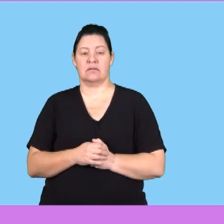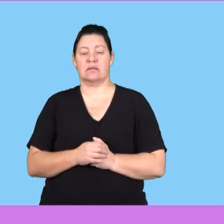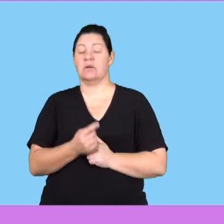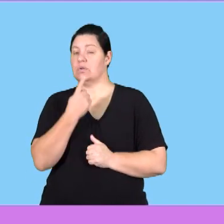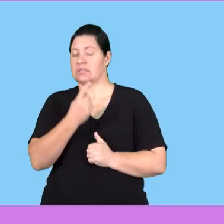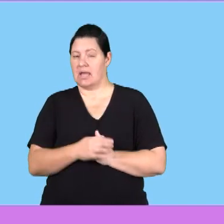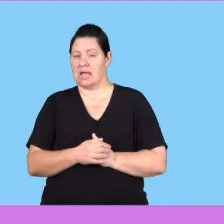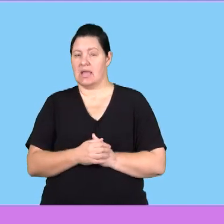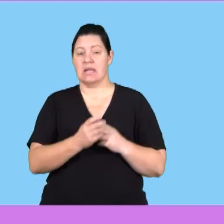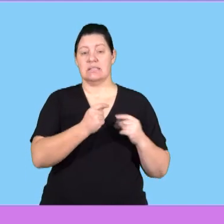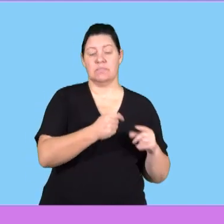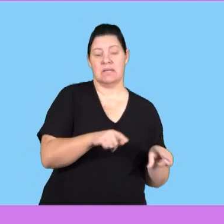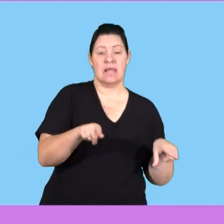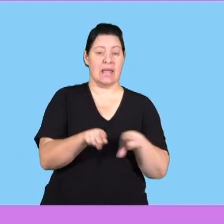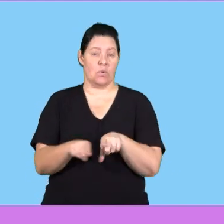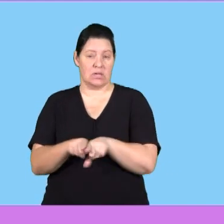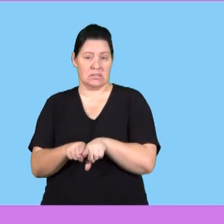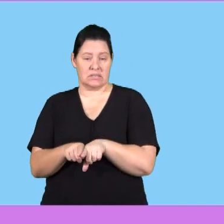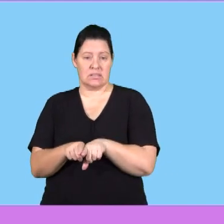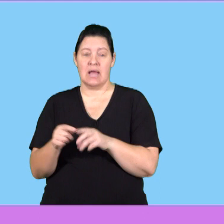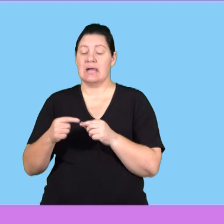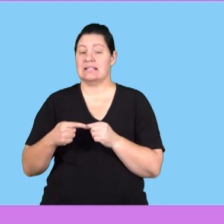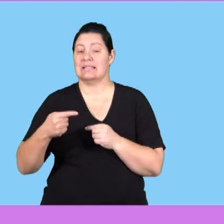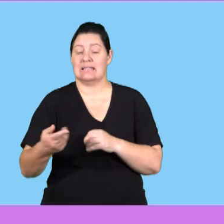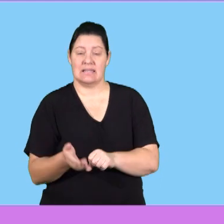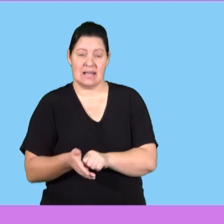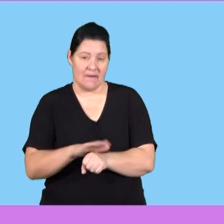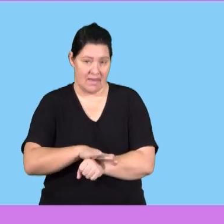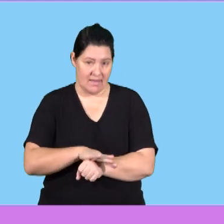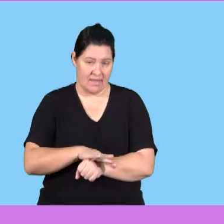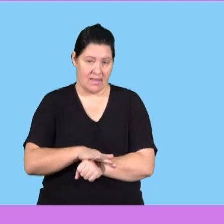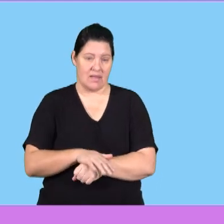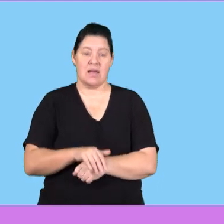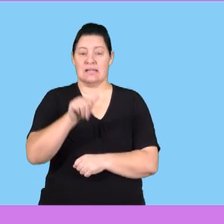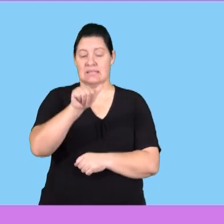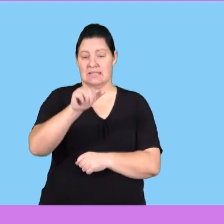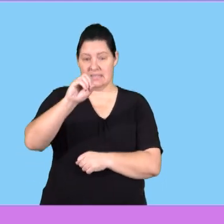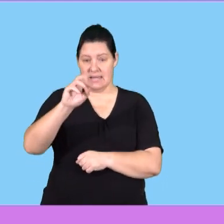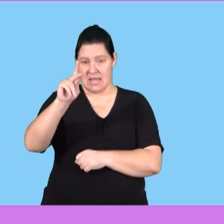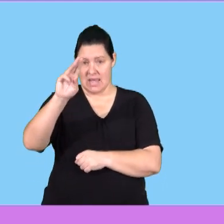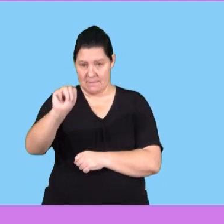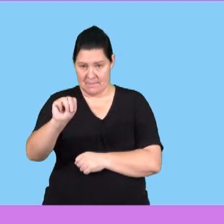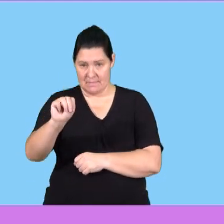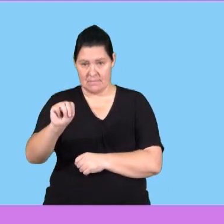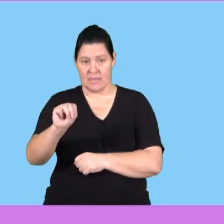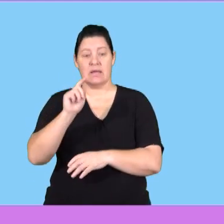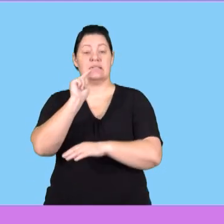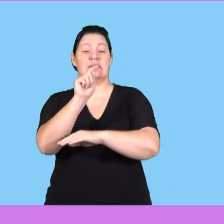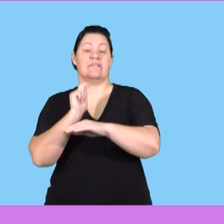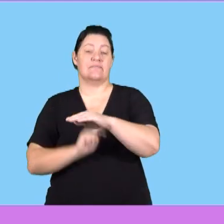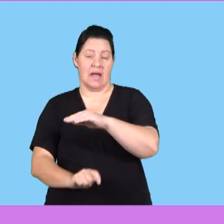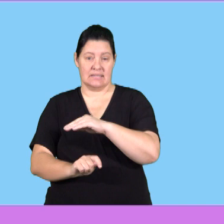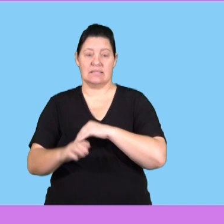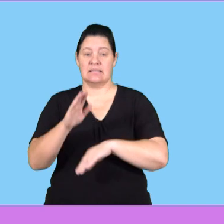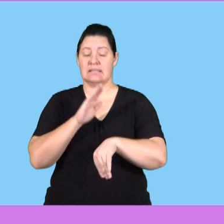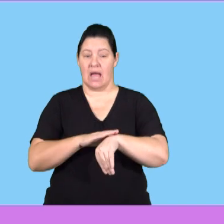we will then say speed equals to the distance covered, which is 60 kilometers, divided